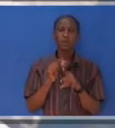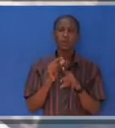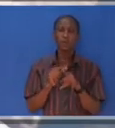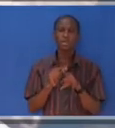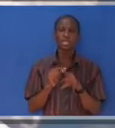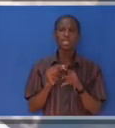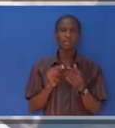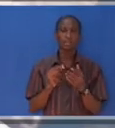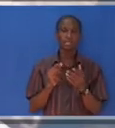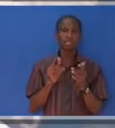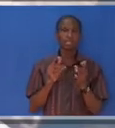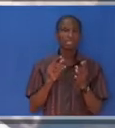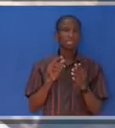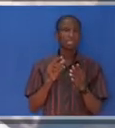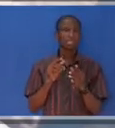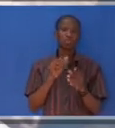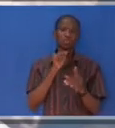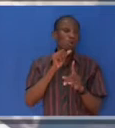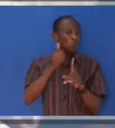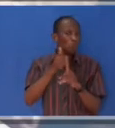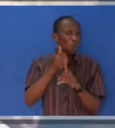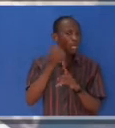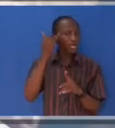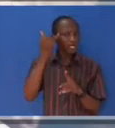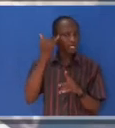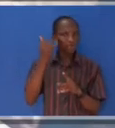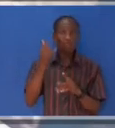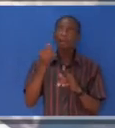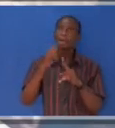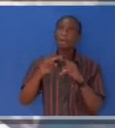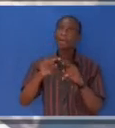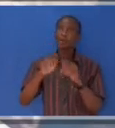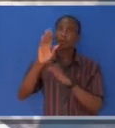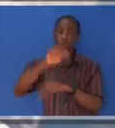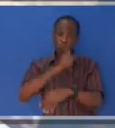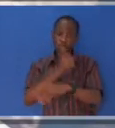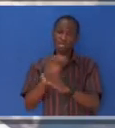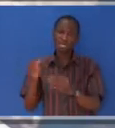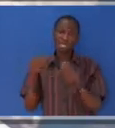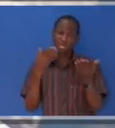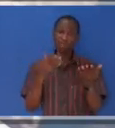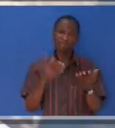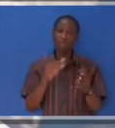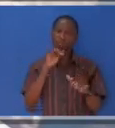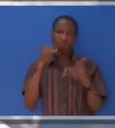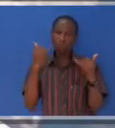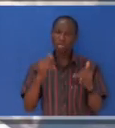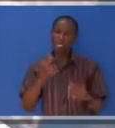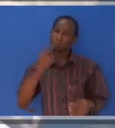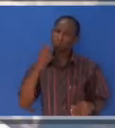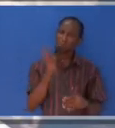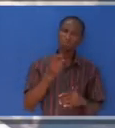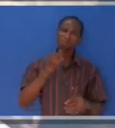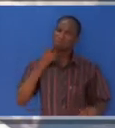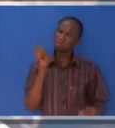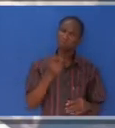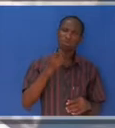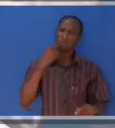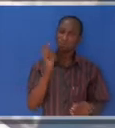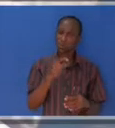obi a ye de tumi ama no okuta tumi a wanfa ni agro ebi na okache